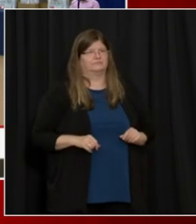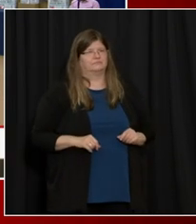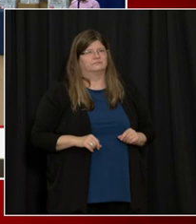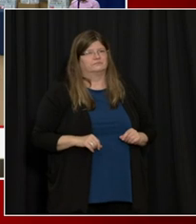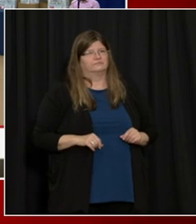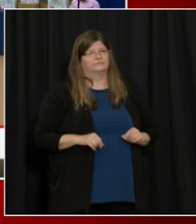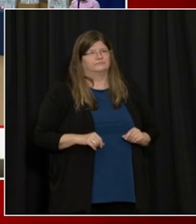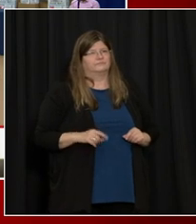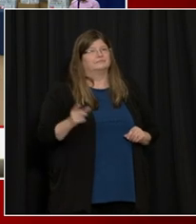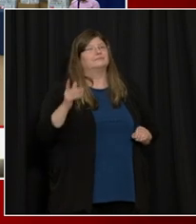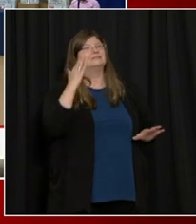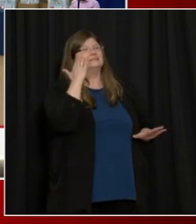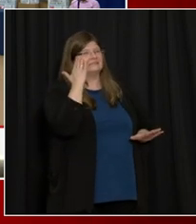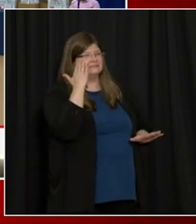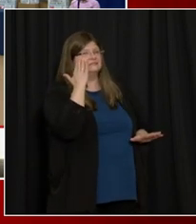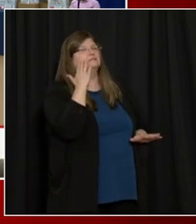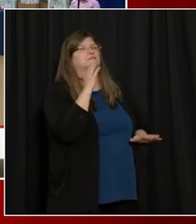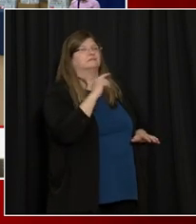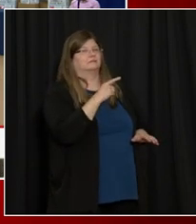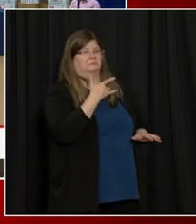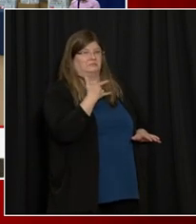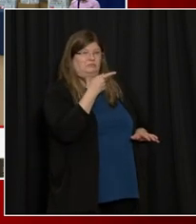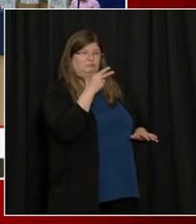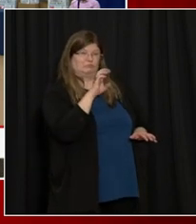would have had a press conference about the summer crime